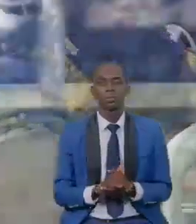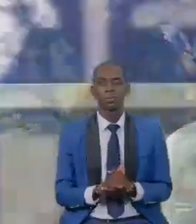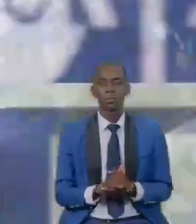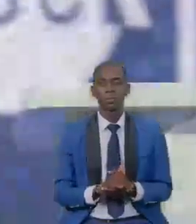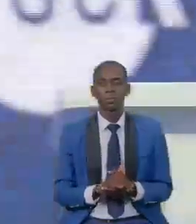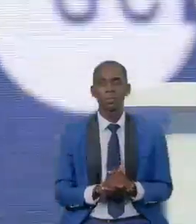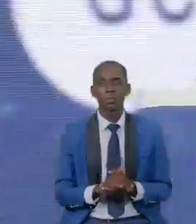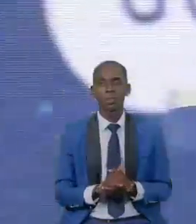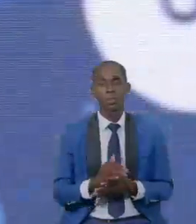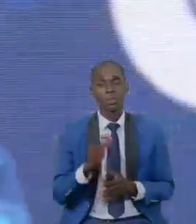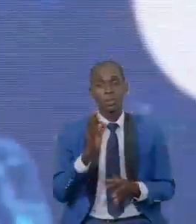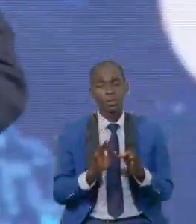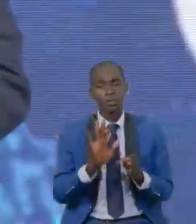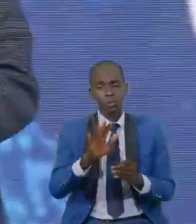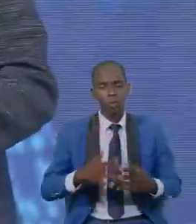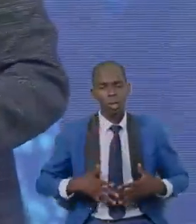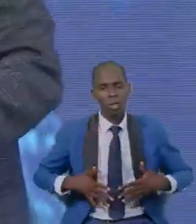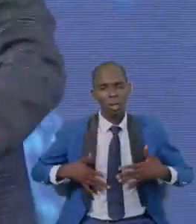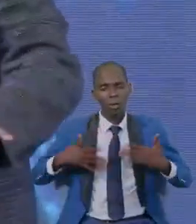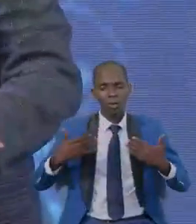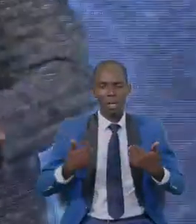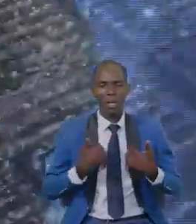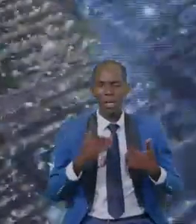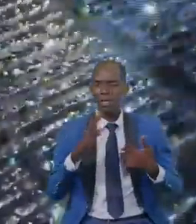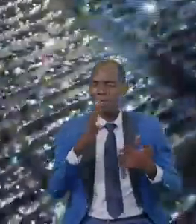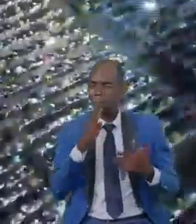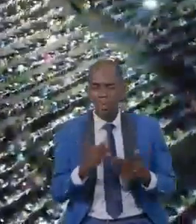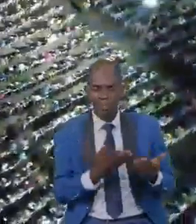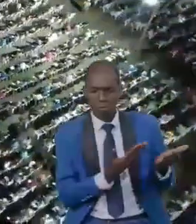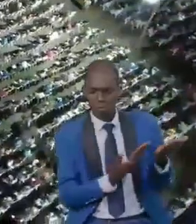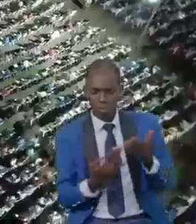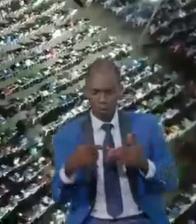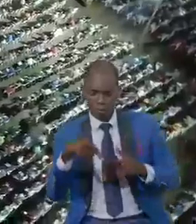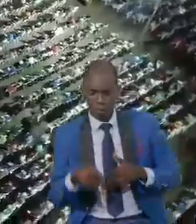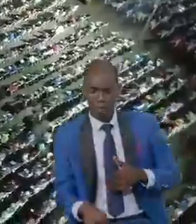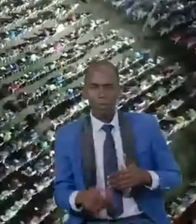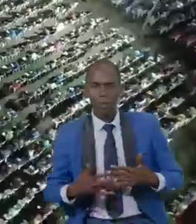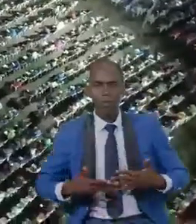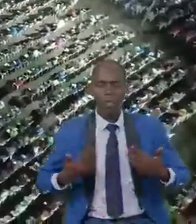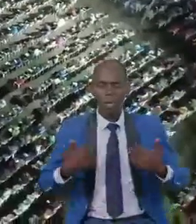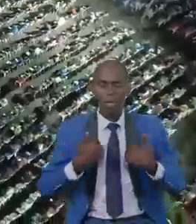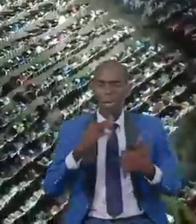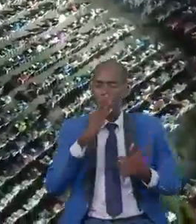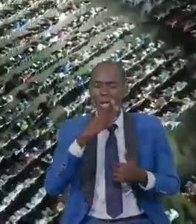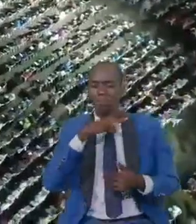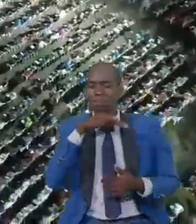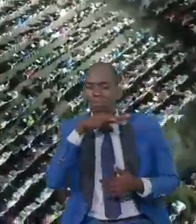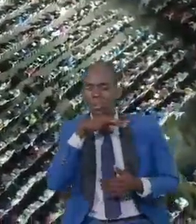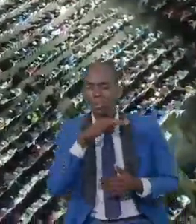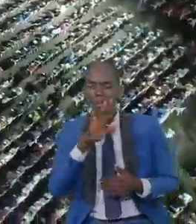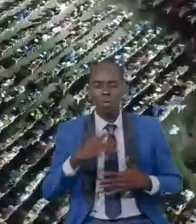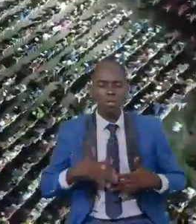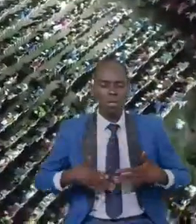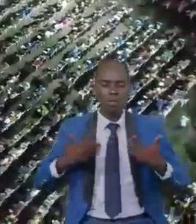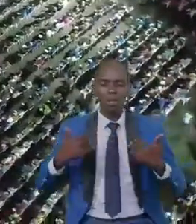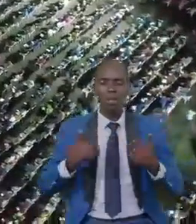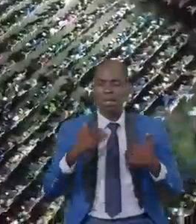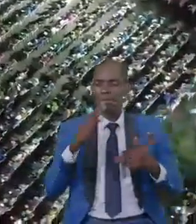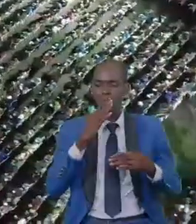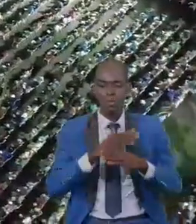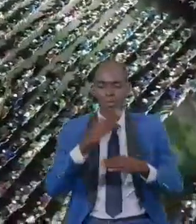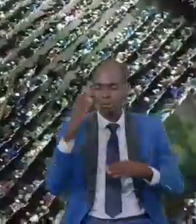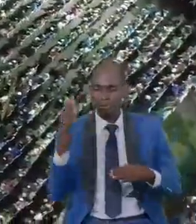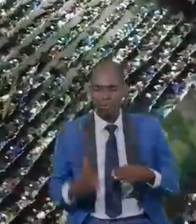If your life had been soiled, if your life had been dirty, if your life had been totally